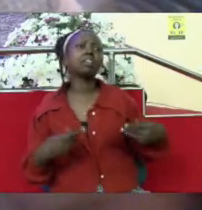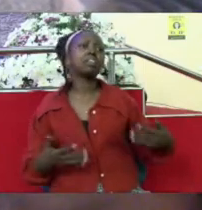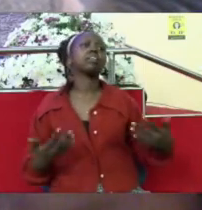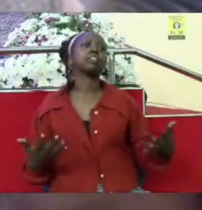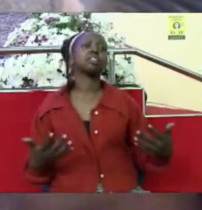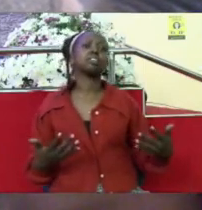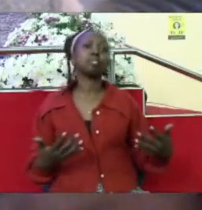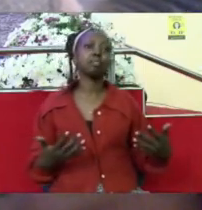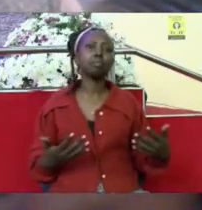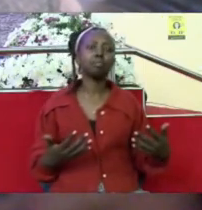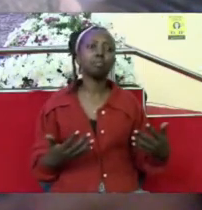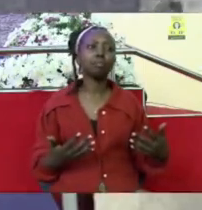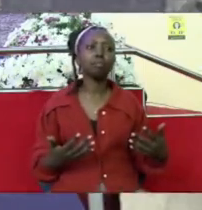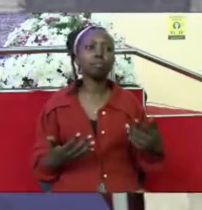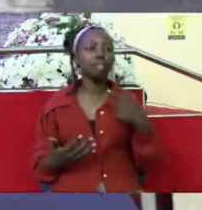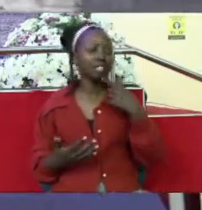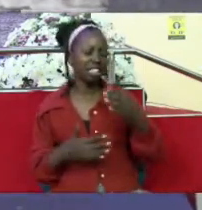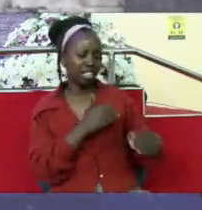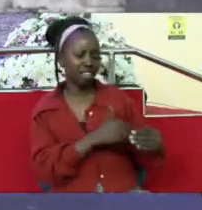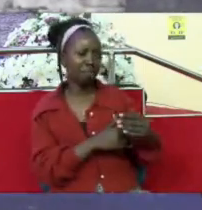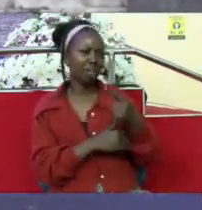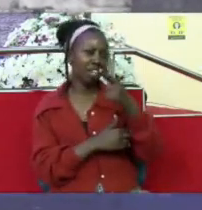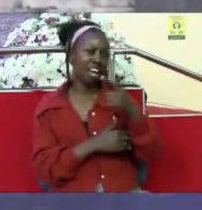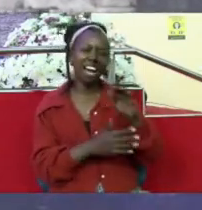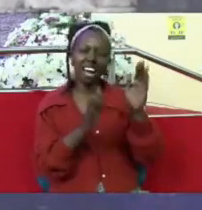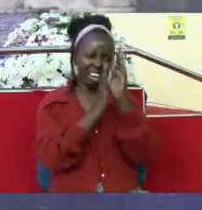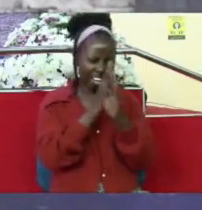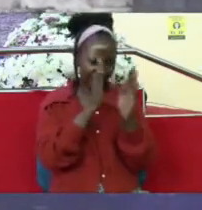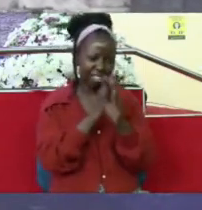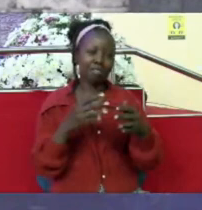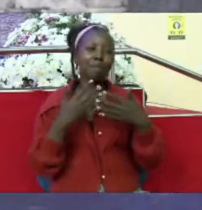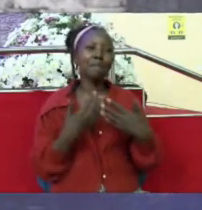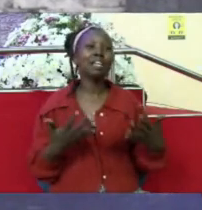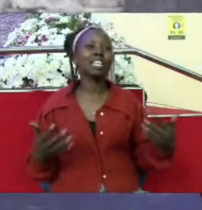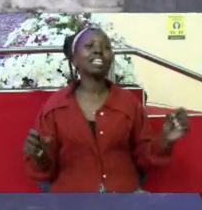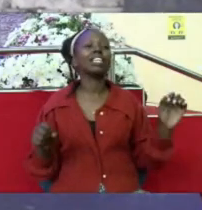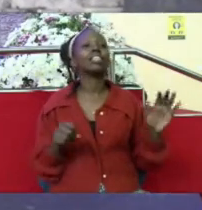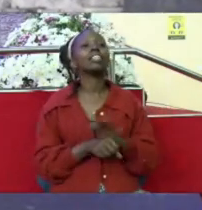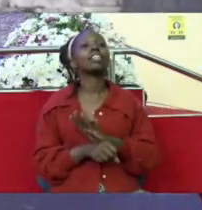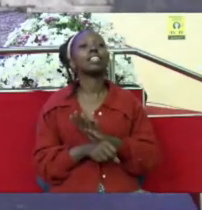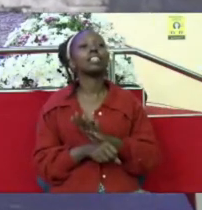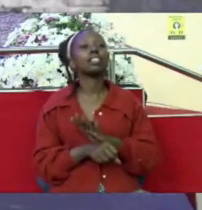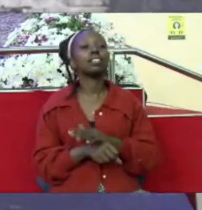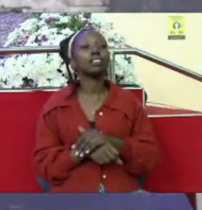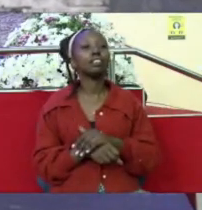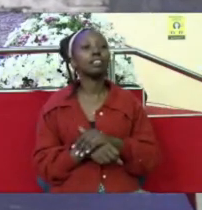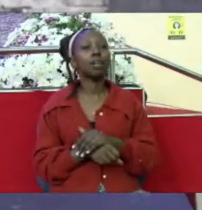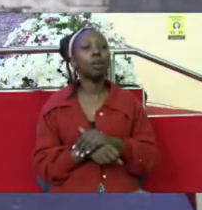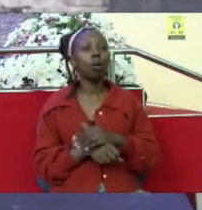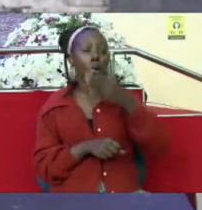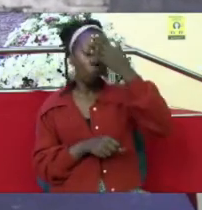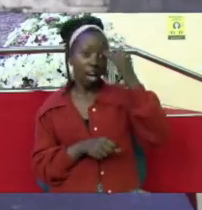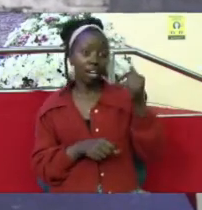things. Huyo mmekana ameficha mambo mengi. The one you're sitting with has a lot. Because kwa sababu kule alizaliwa,